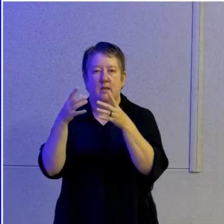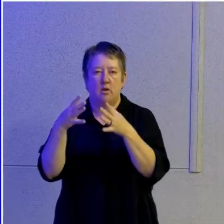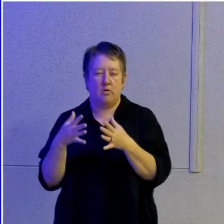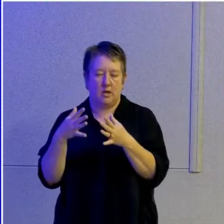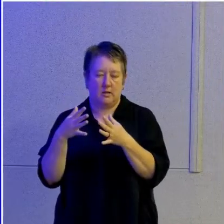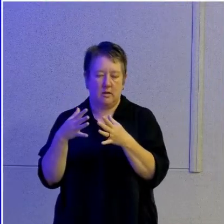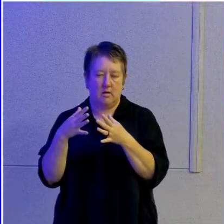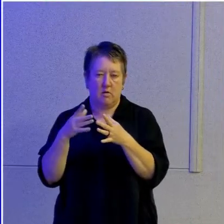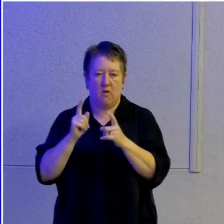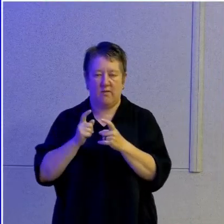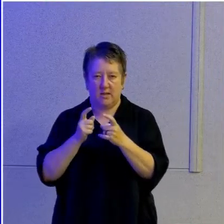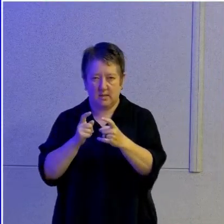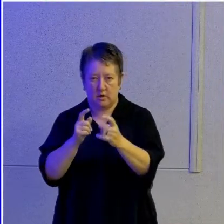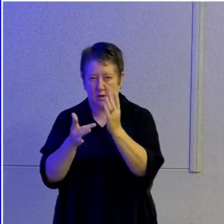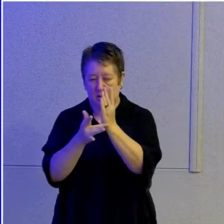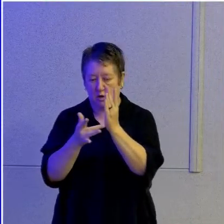CERN,